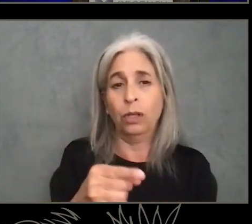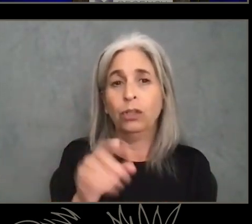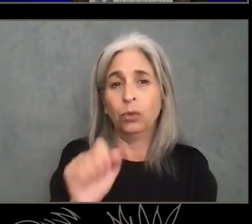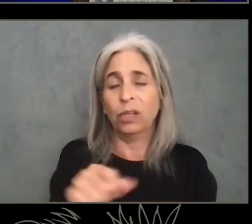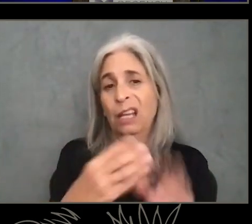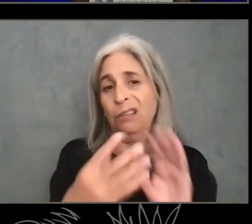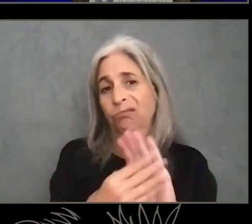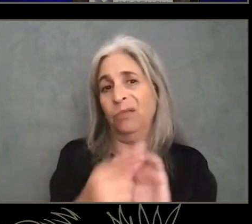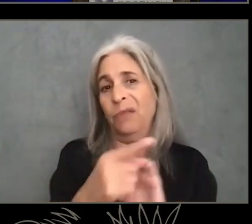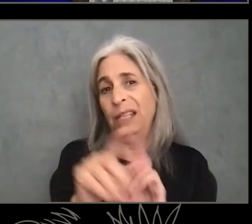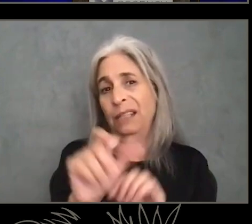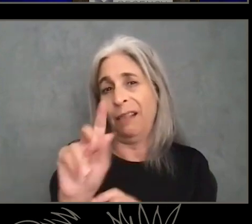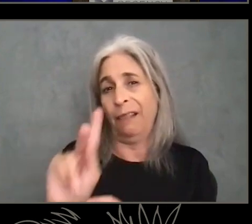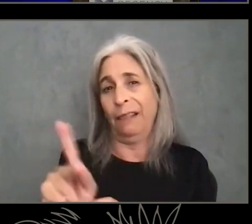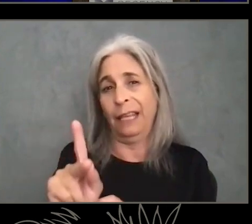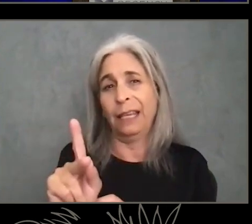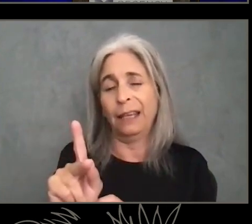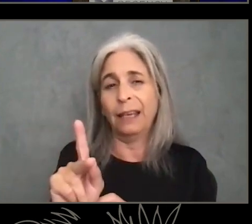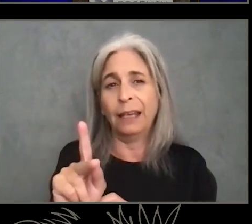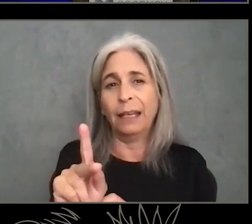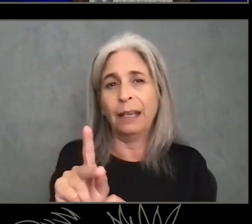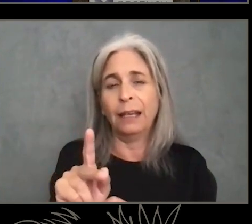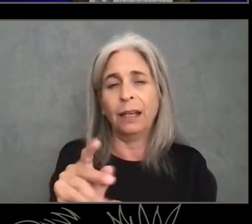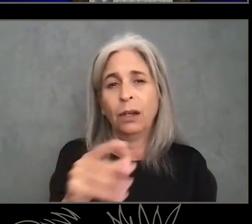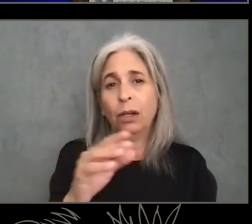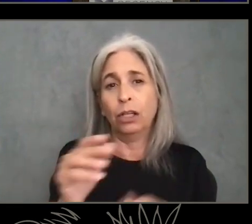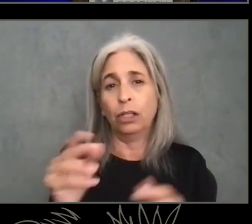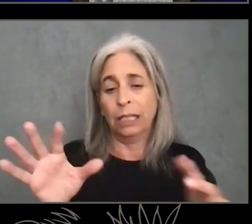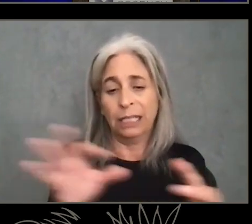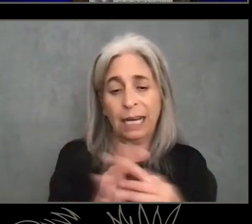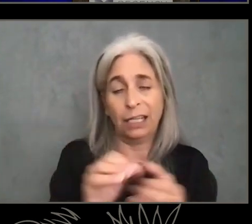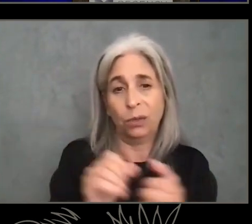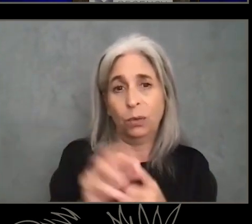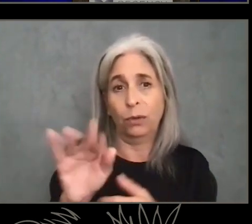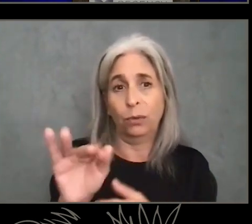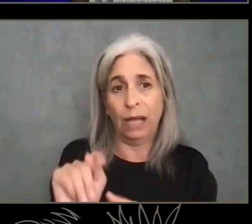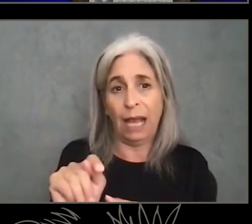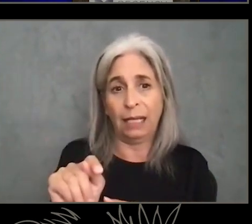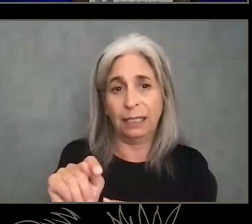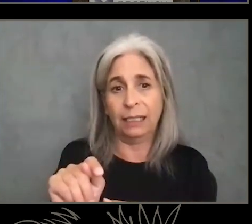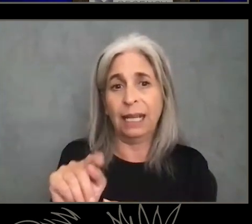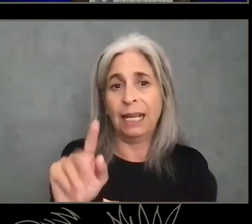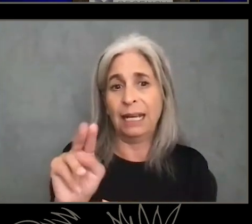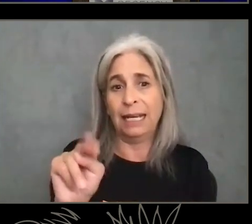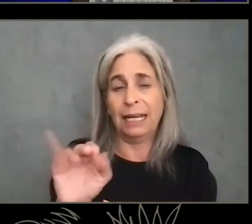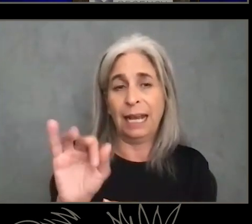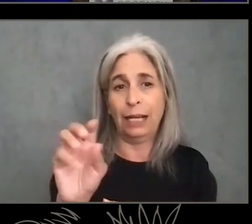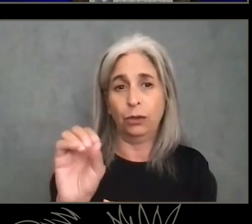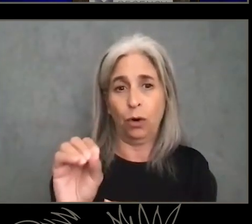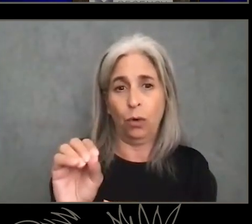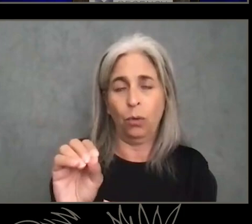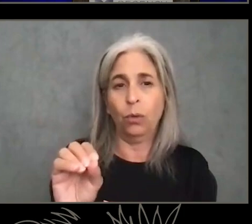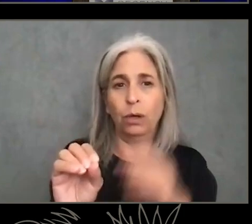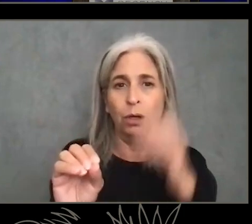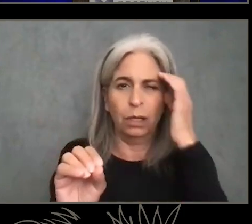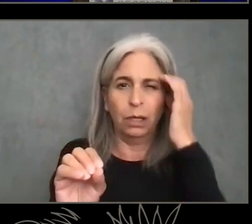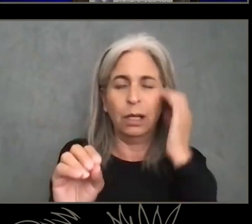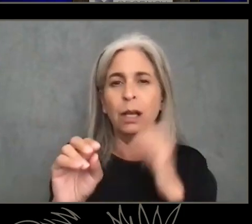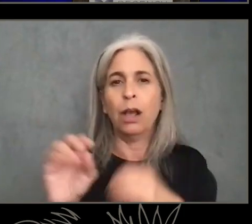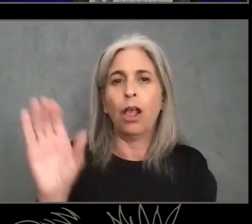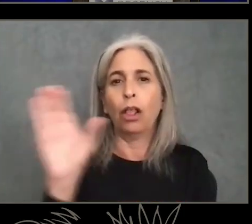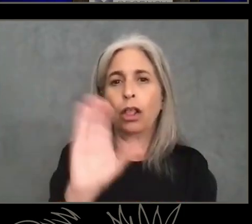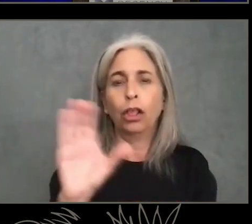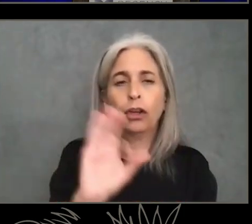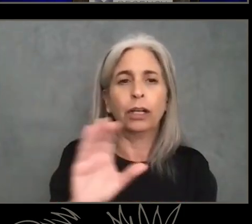uses Vite and Nitro and uses the environment API with React that you can take a look at that GitHub